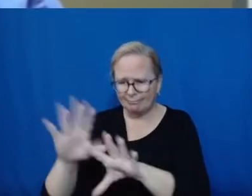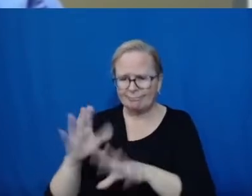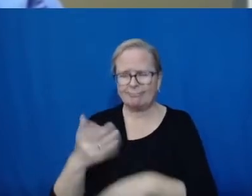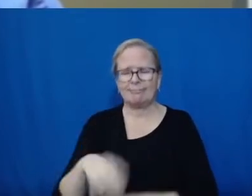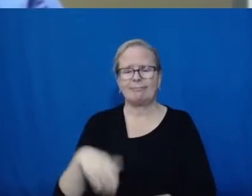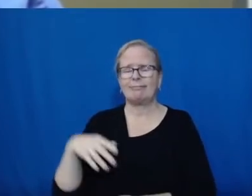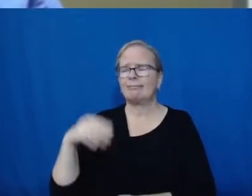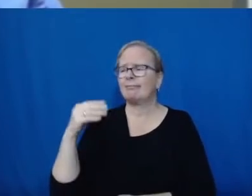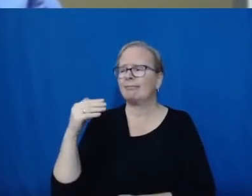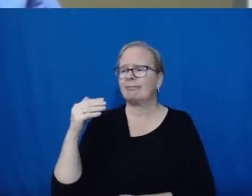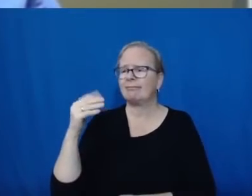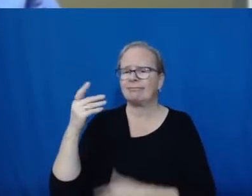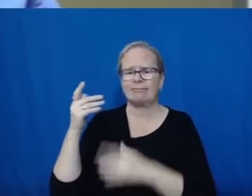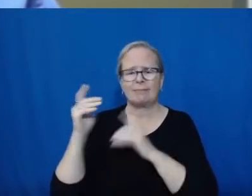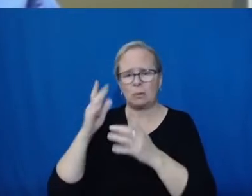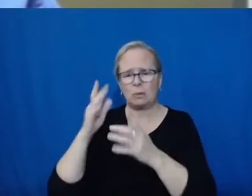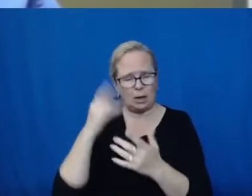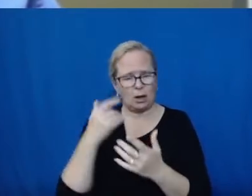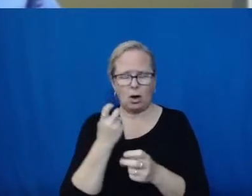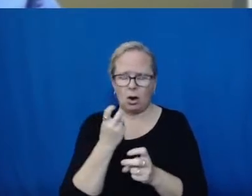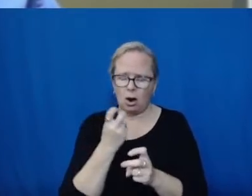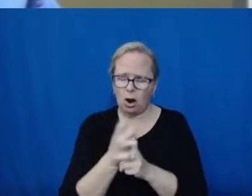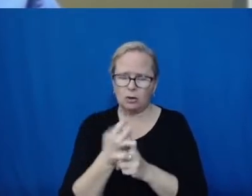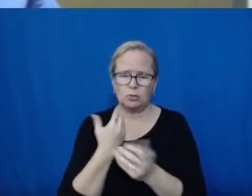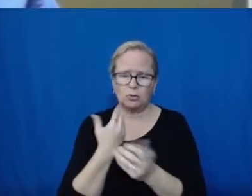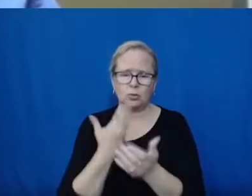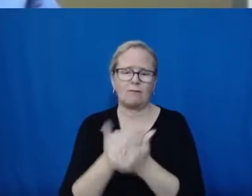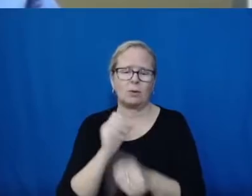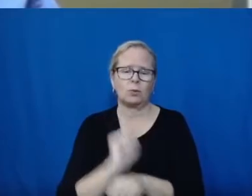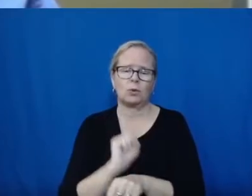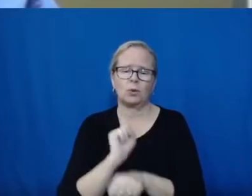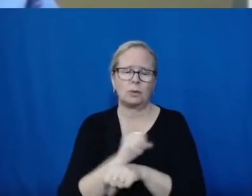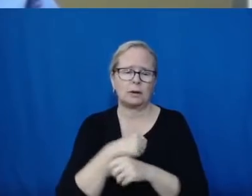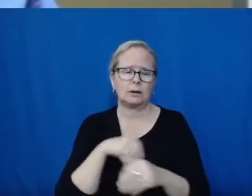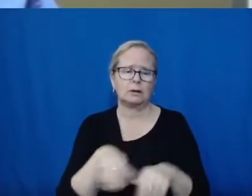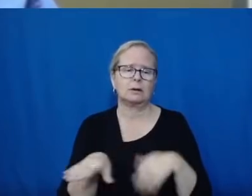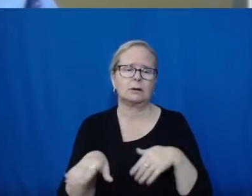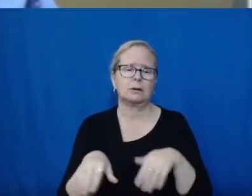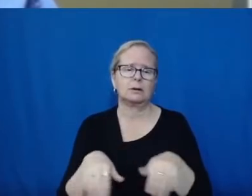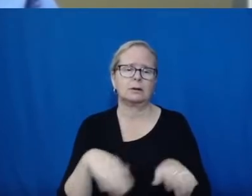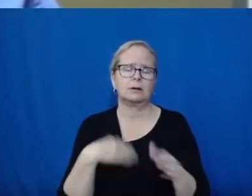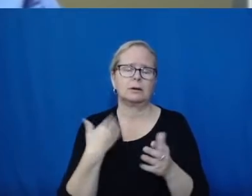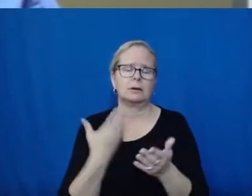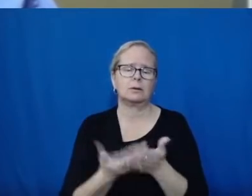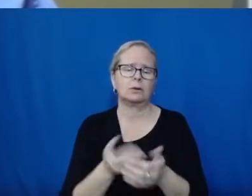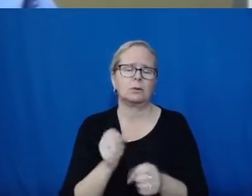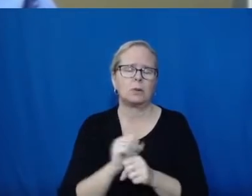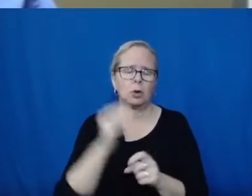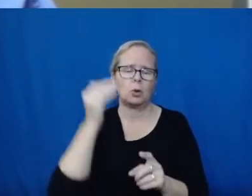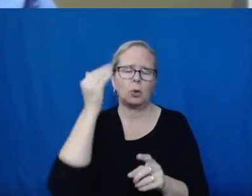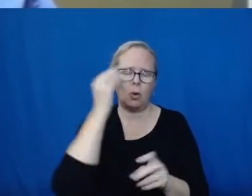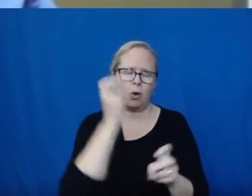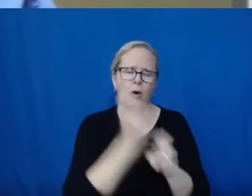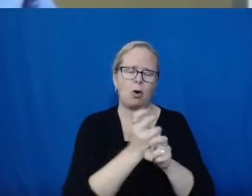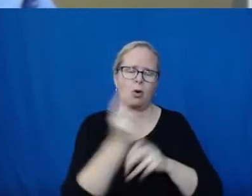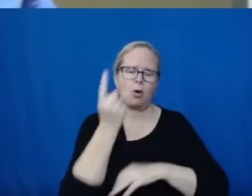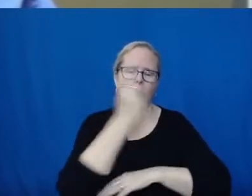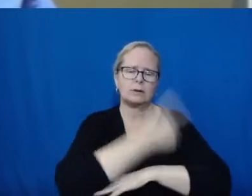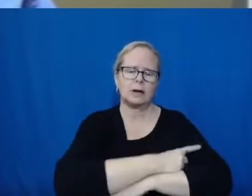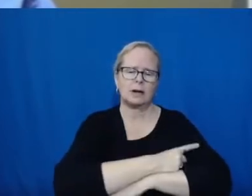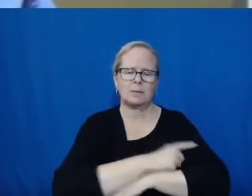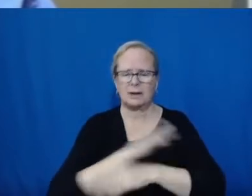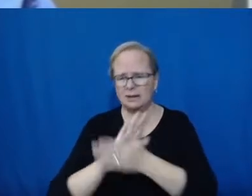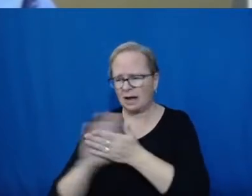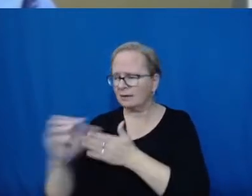It's hard to show up to work when you are run so thin, and takes many hands to make an